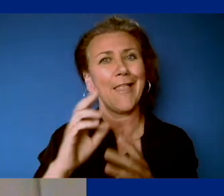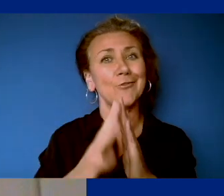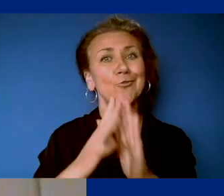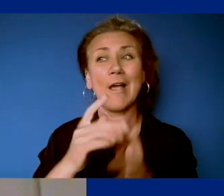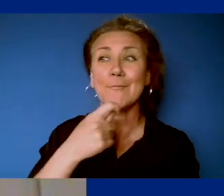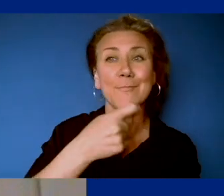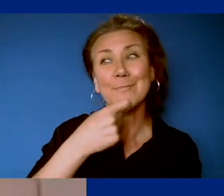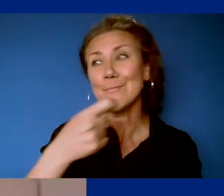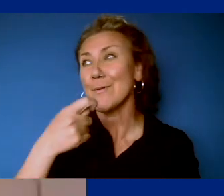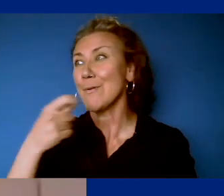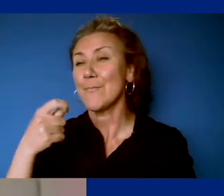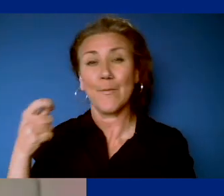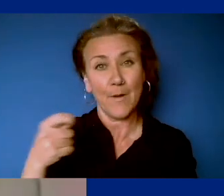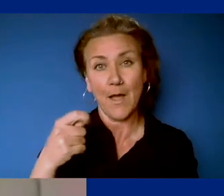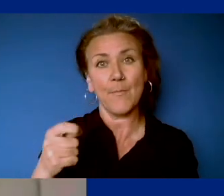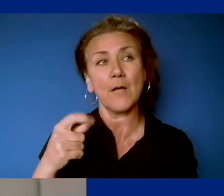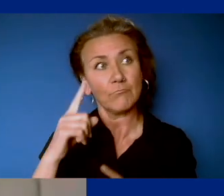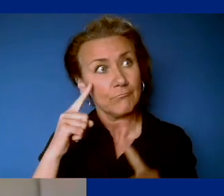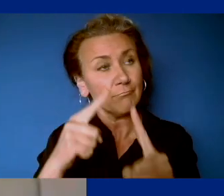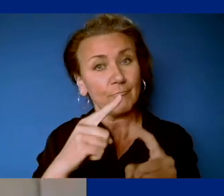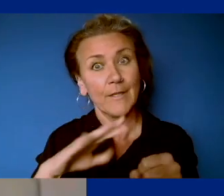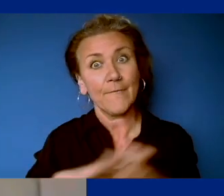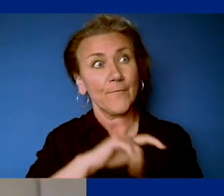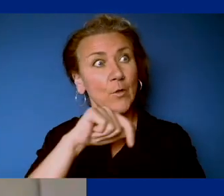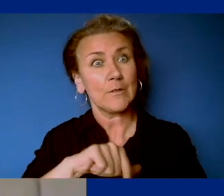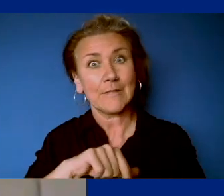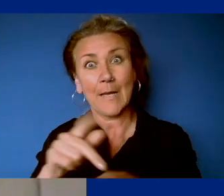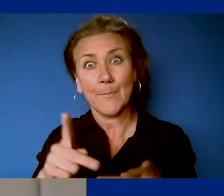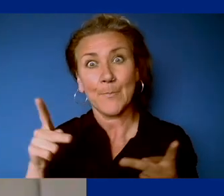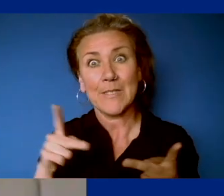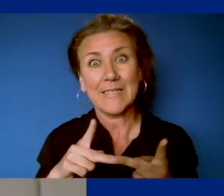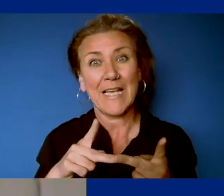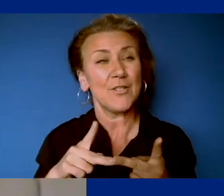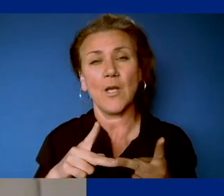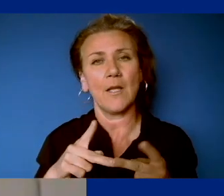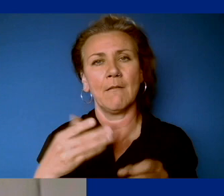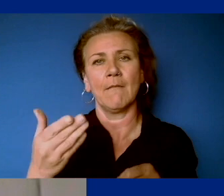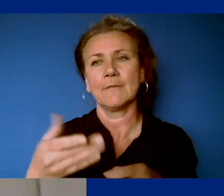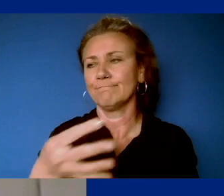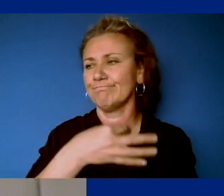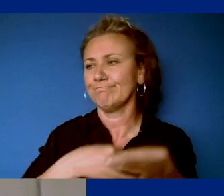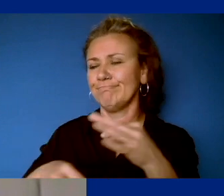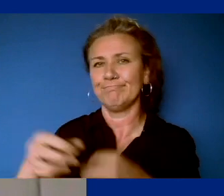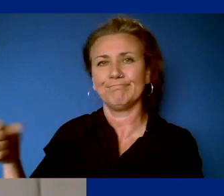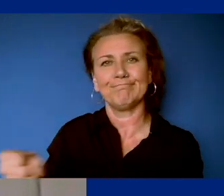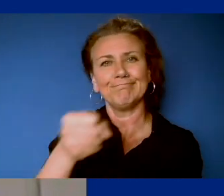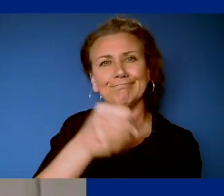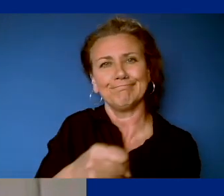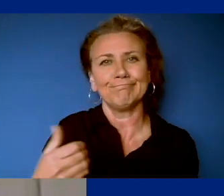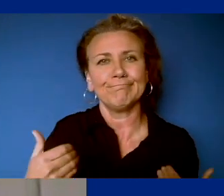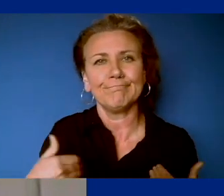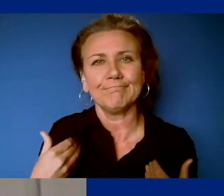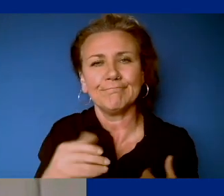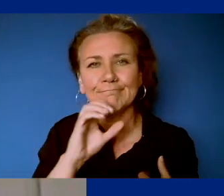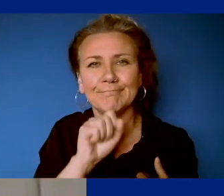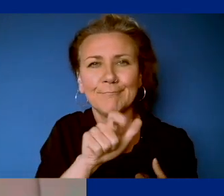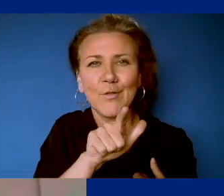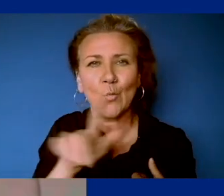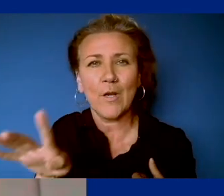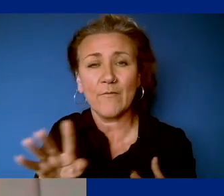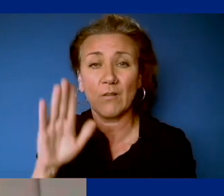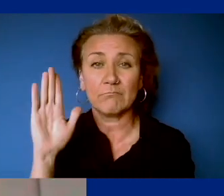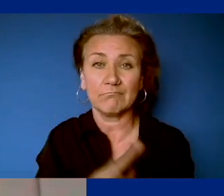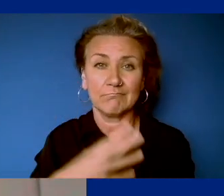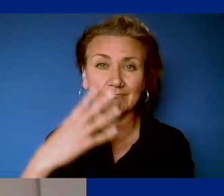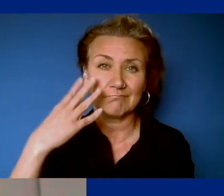staff following several years as a freelance traffic reporter at KTVT in Fort Worth. They hired a 24-year-old woman